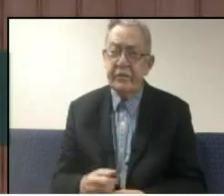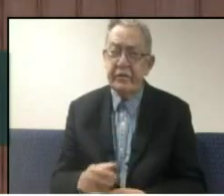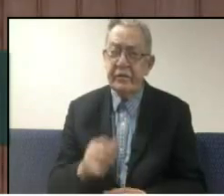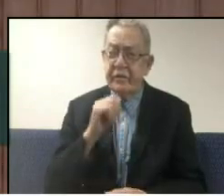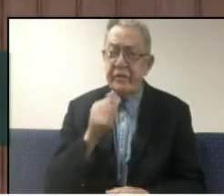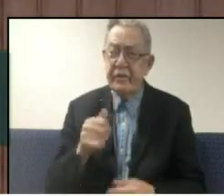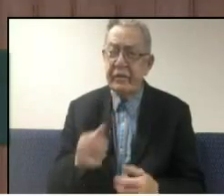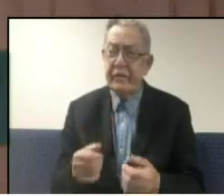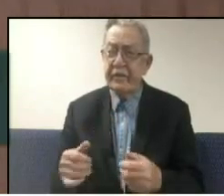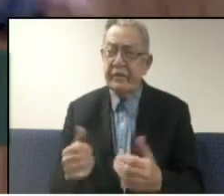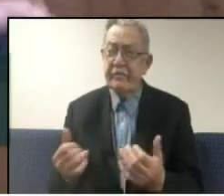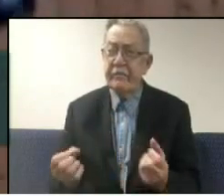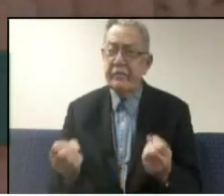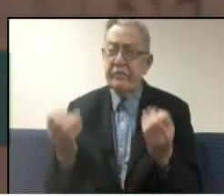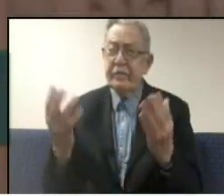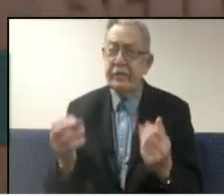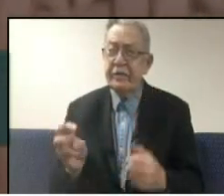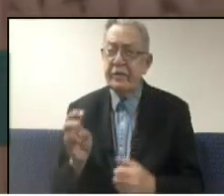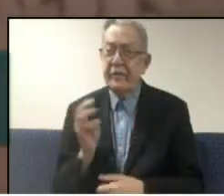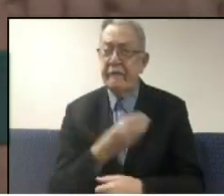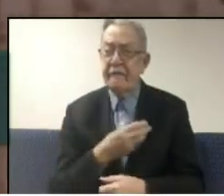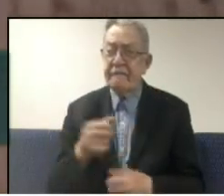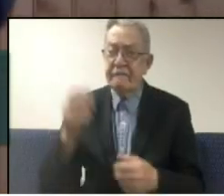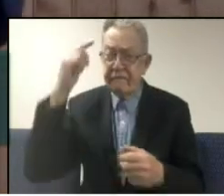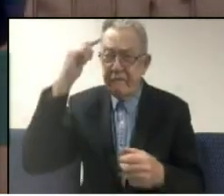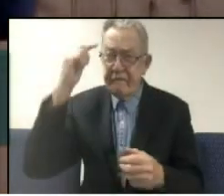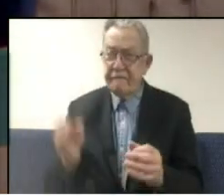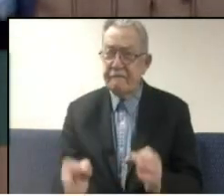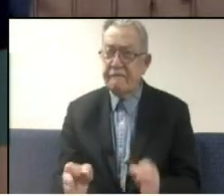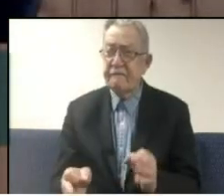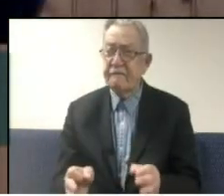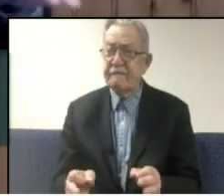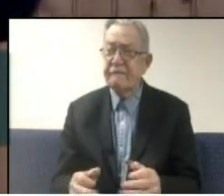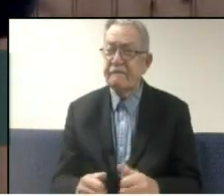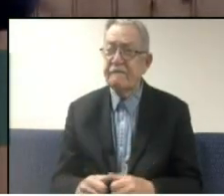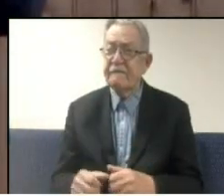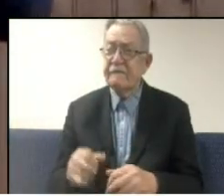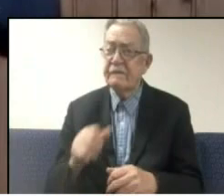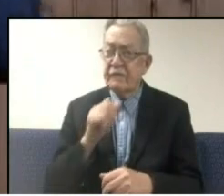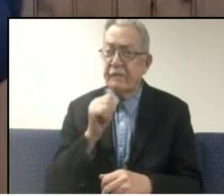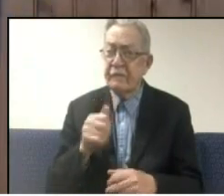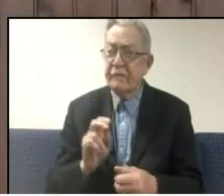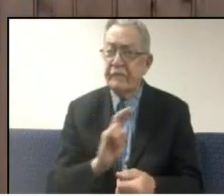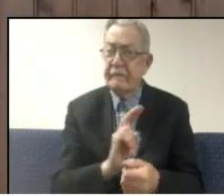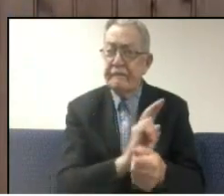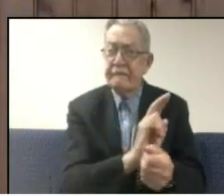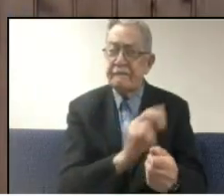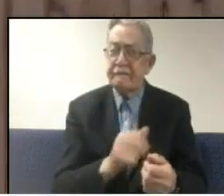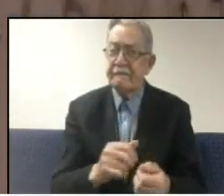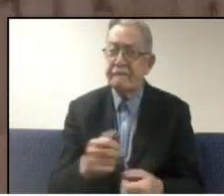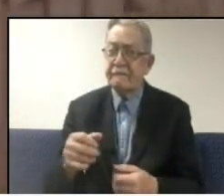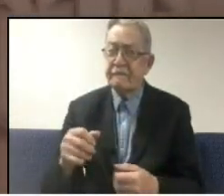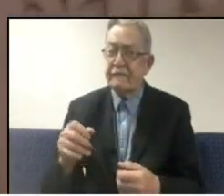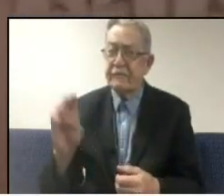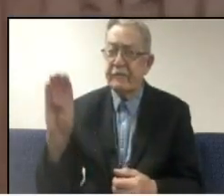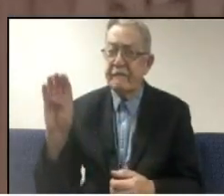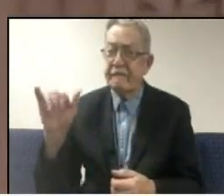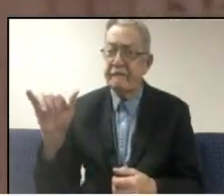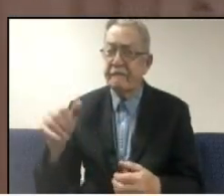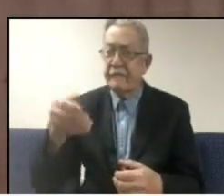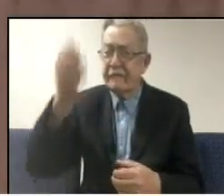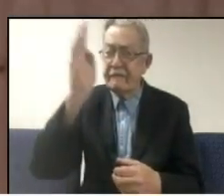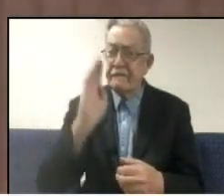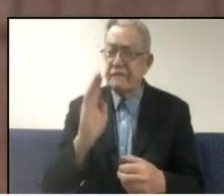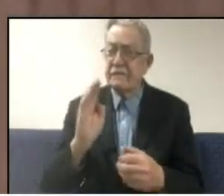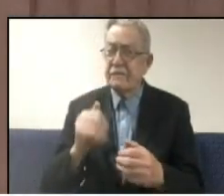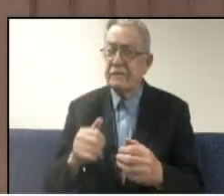us. We decide we're not going to be used of God because that's not the path that we've been